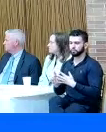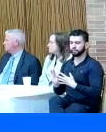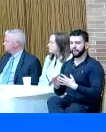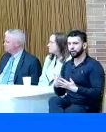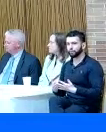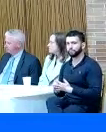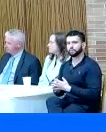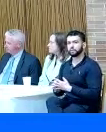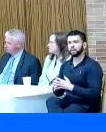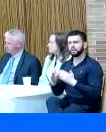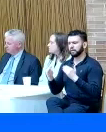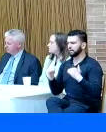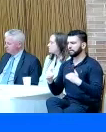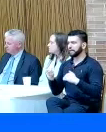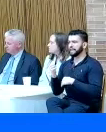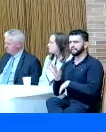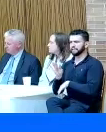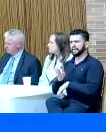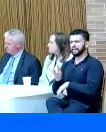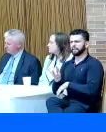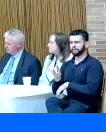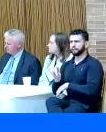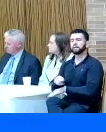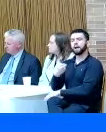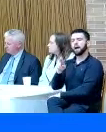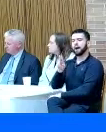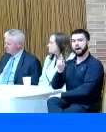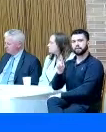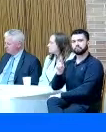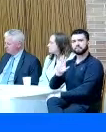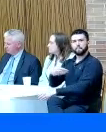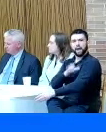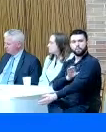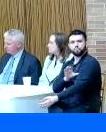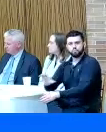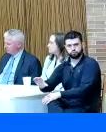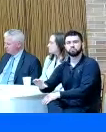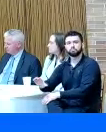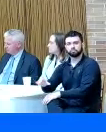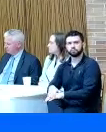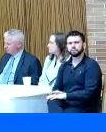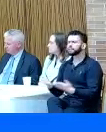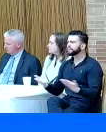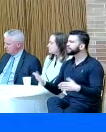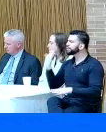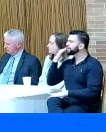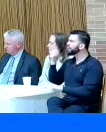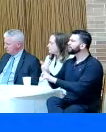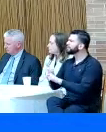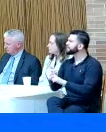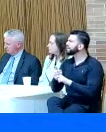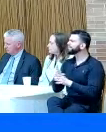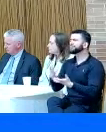in 1988 HUD was giv the enforcement power now as Realtors you know we kind of we don't want to hear about